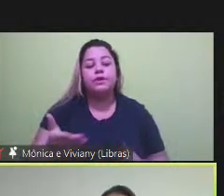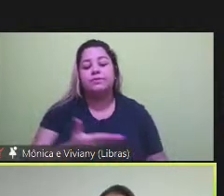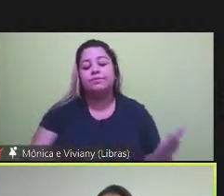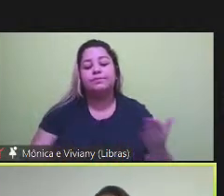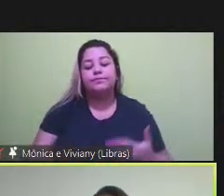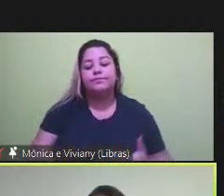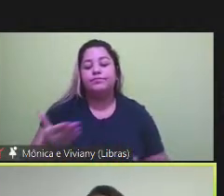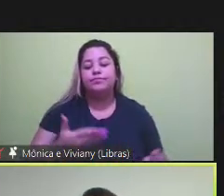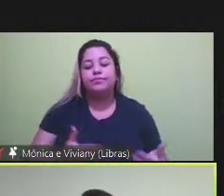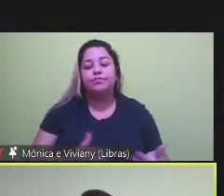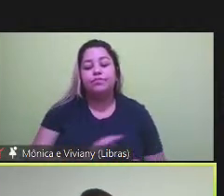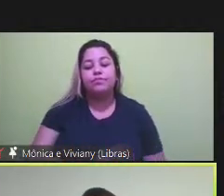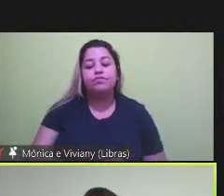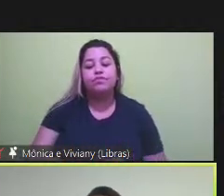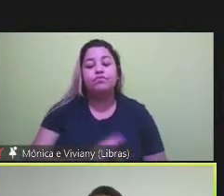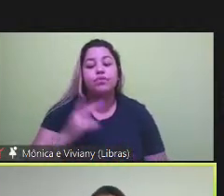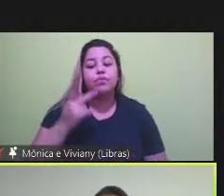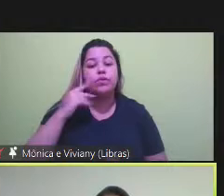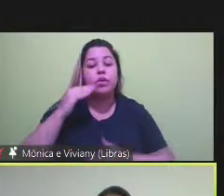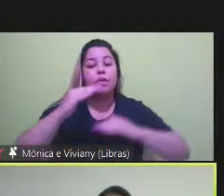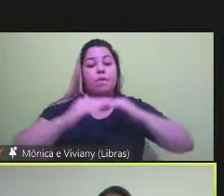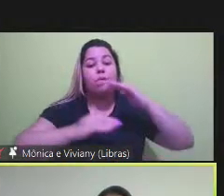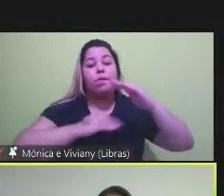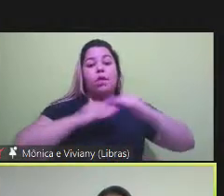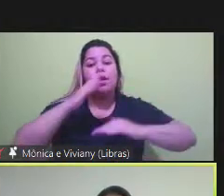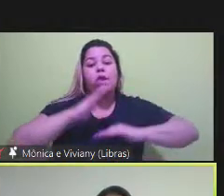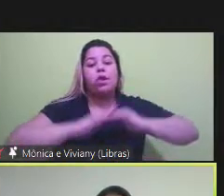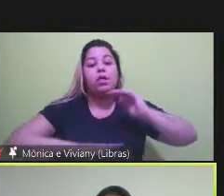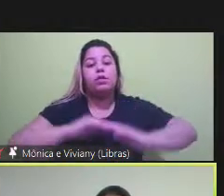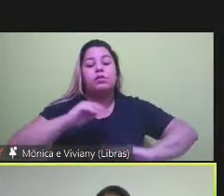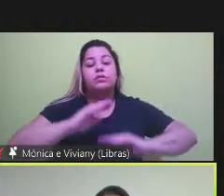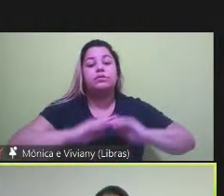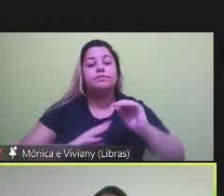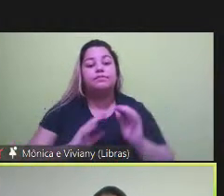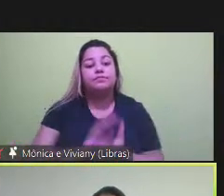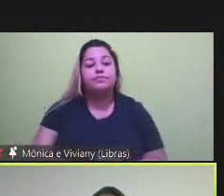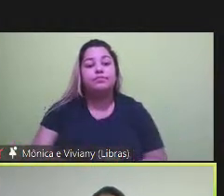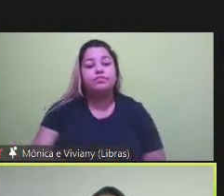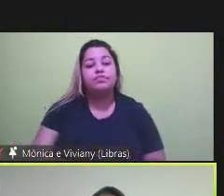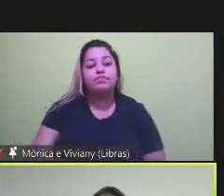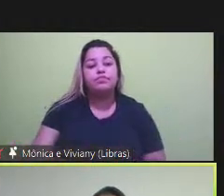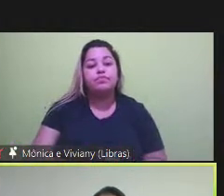involved for the development of these actions.